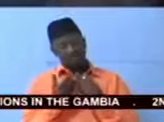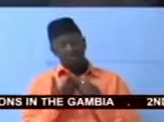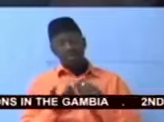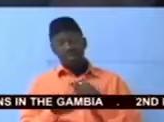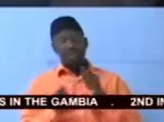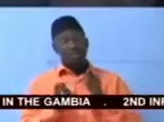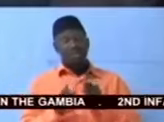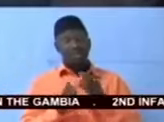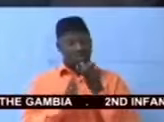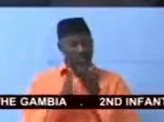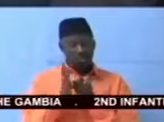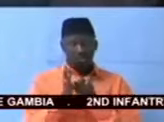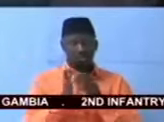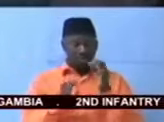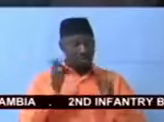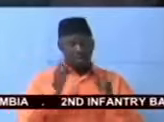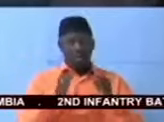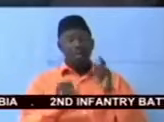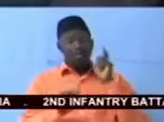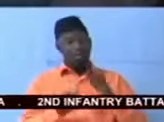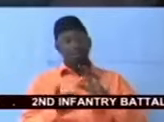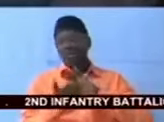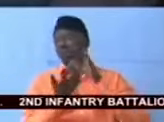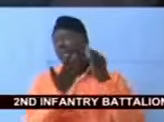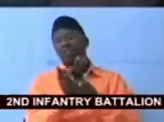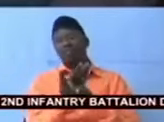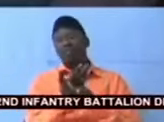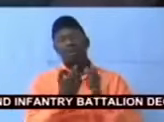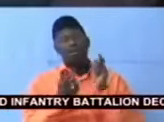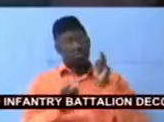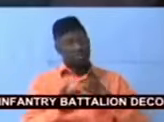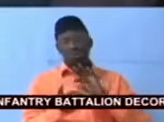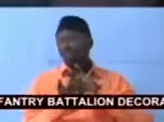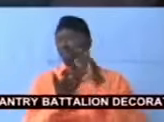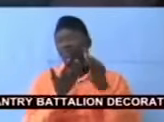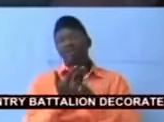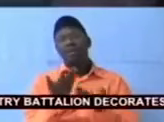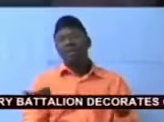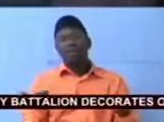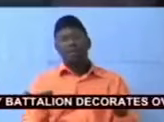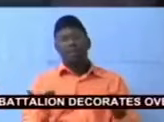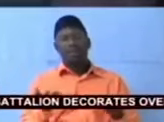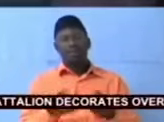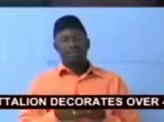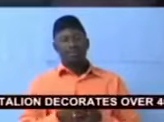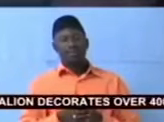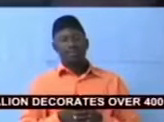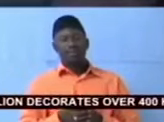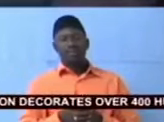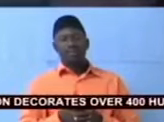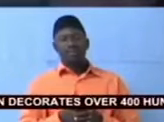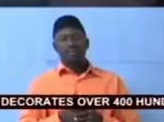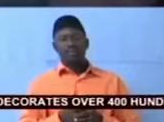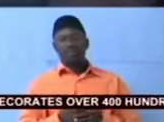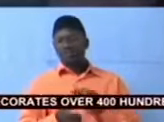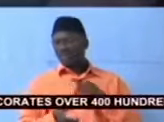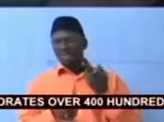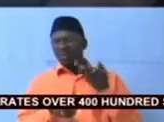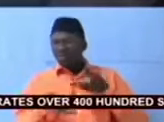transferred. Te bobu mënuma wax ñooñu ne len ah mbir mi dañ ma wax ne na ko toxal te kon dañ ko wara toxal. That would have looked very unprofessional at